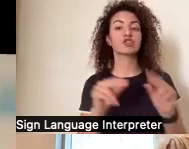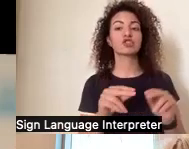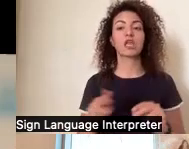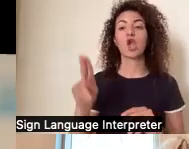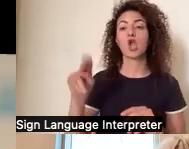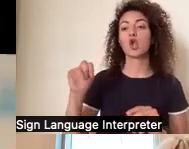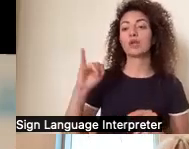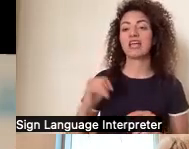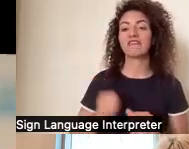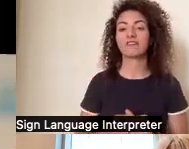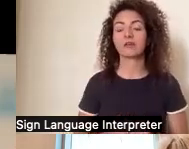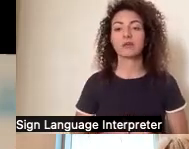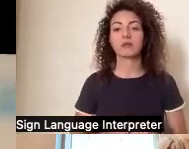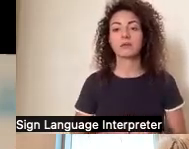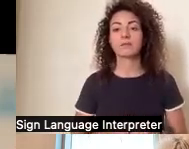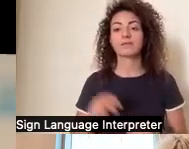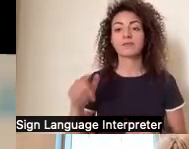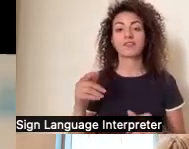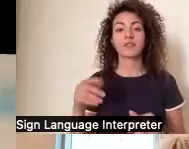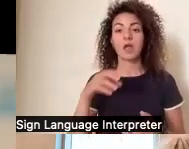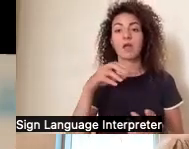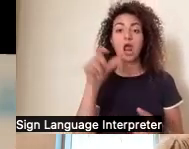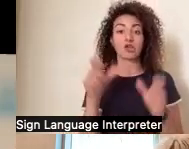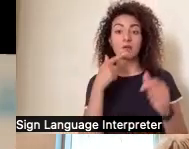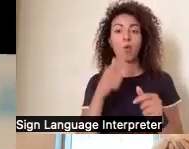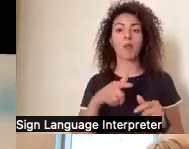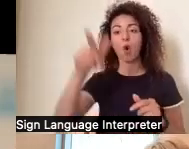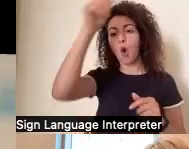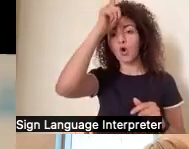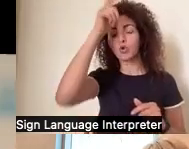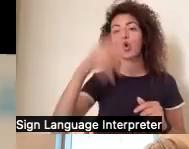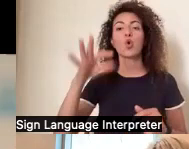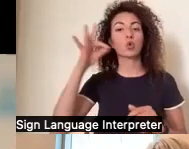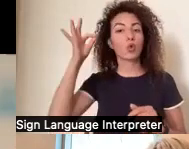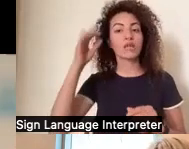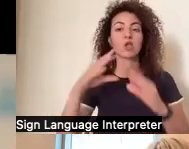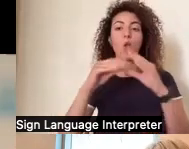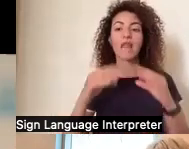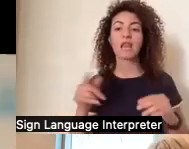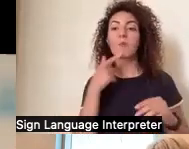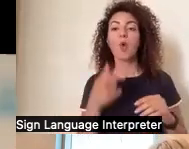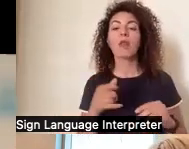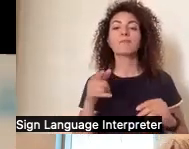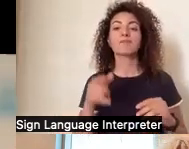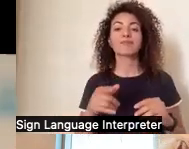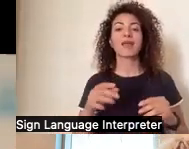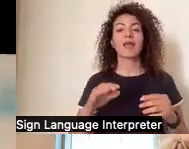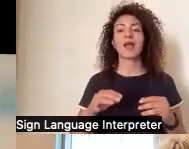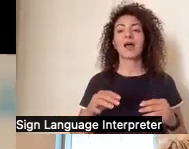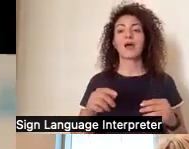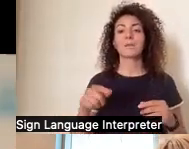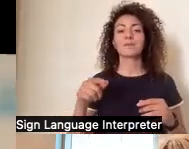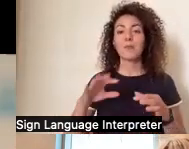what people are saying in Tunisia, in Jordan and Lebanon, is that international donors very often want short-term